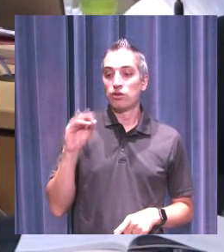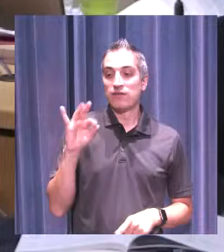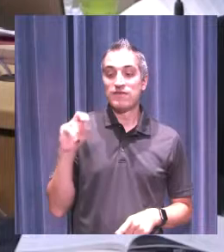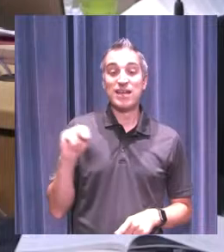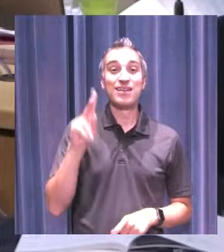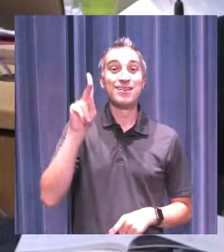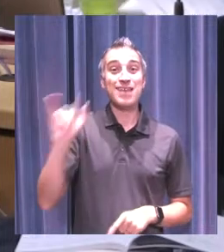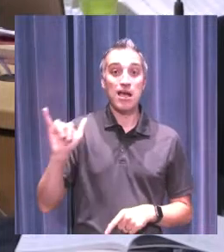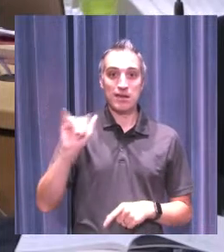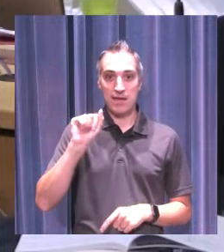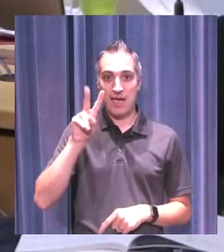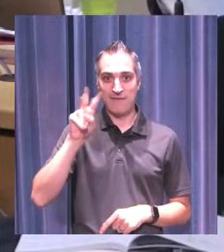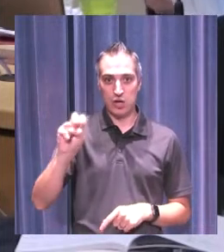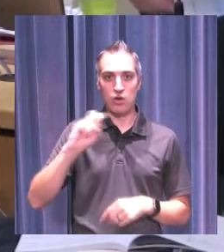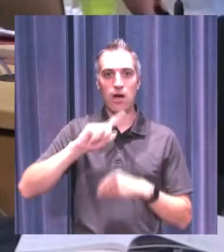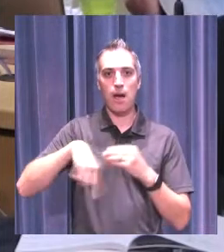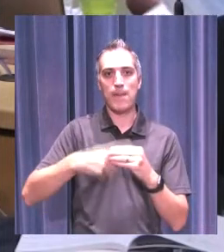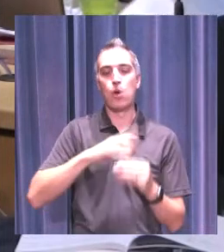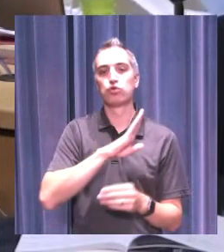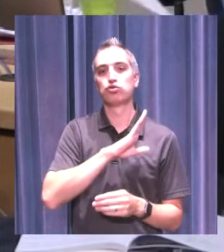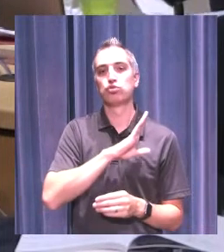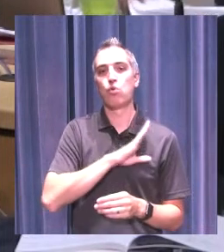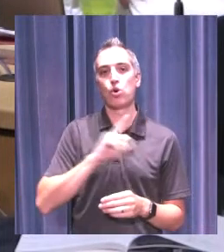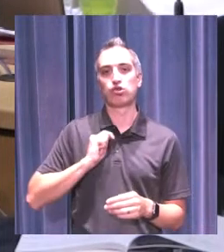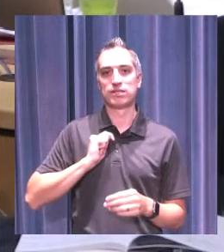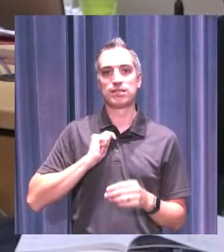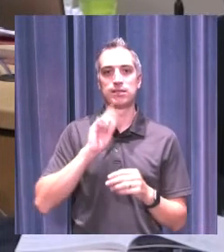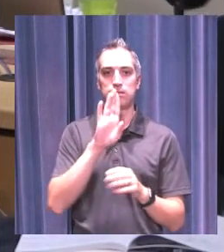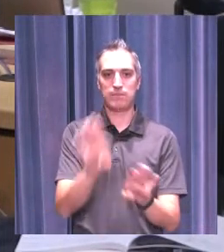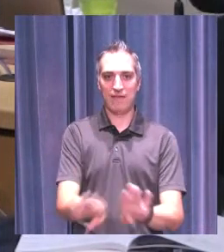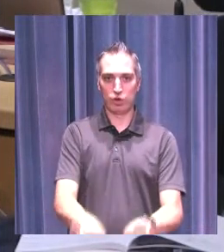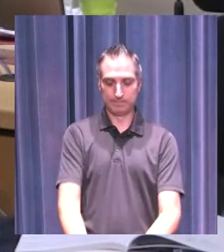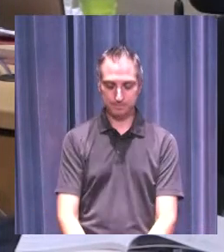topic regarding trustee behavior.